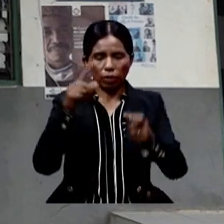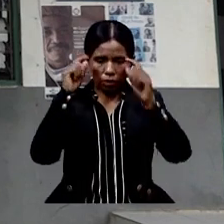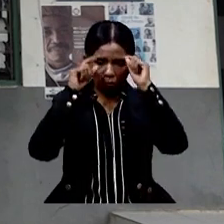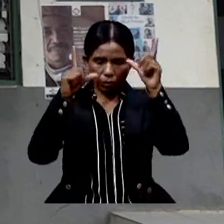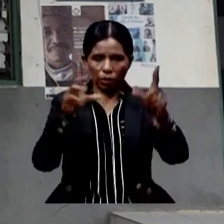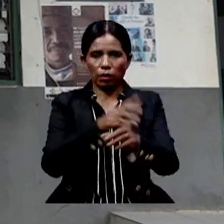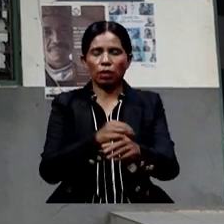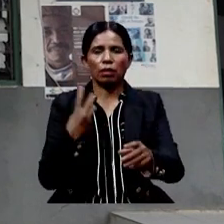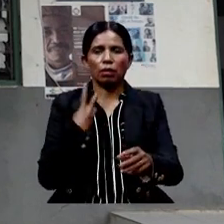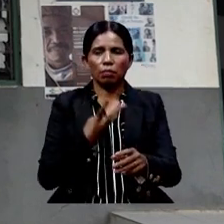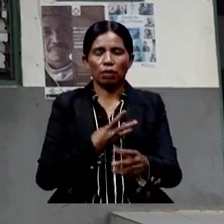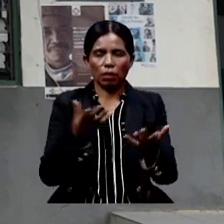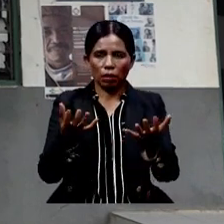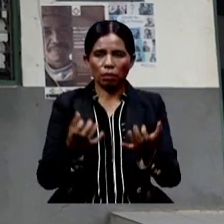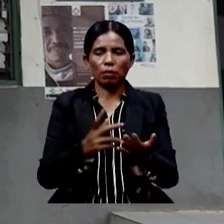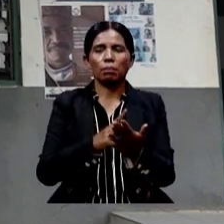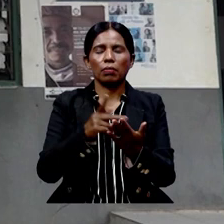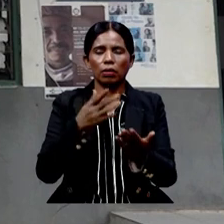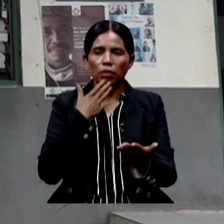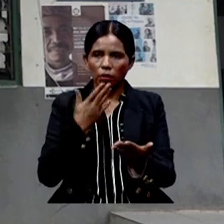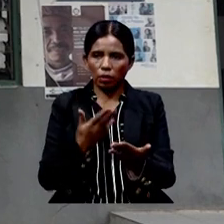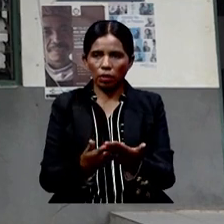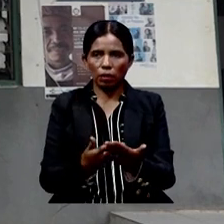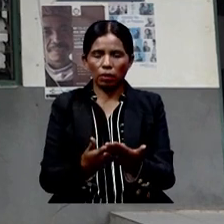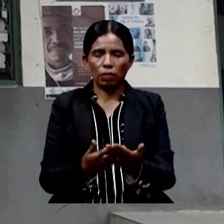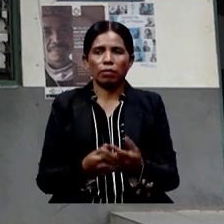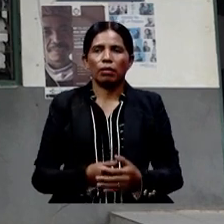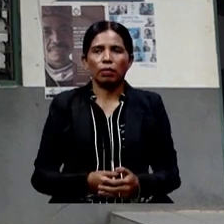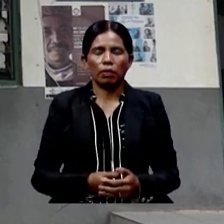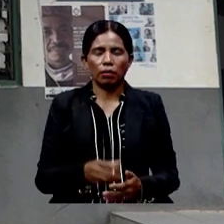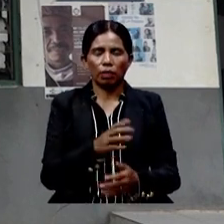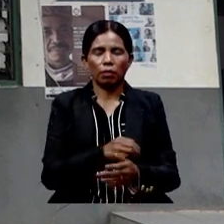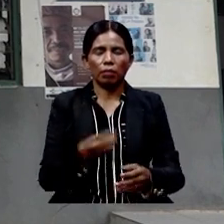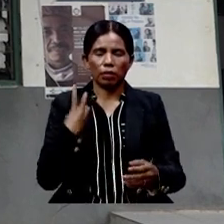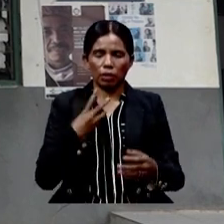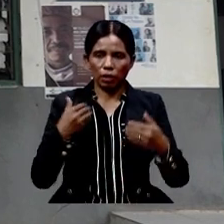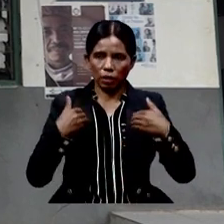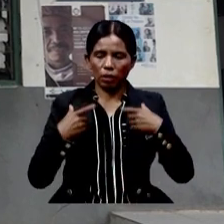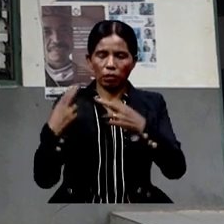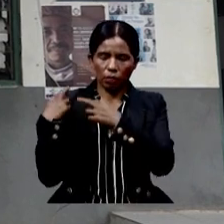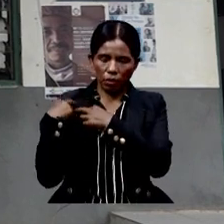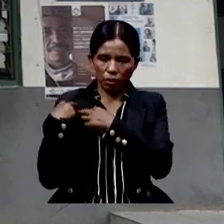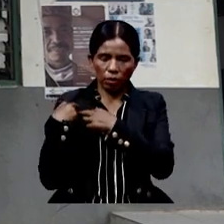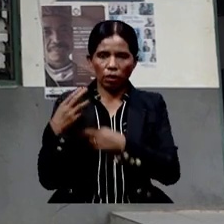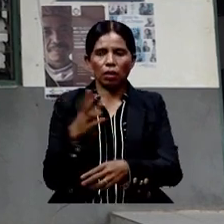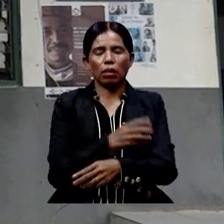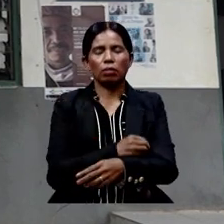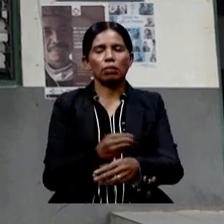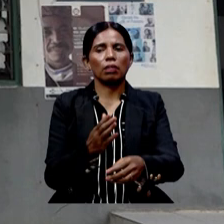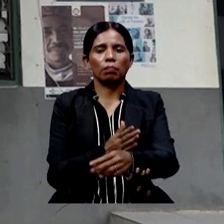monitor progress, results, and if possible, we'll improve on what we now